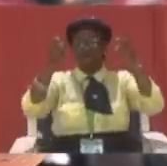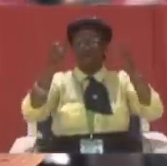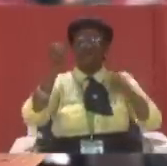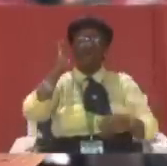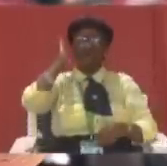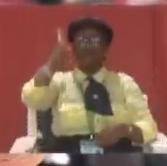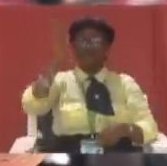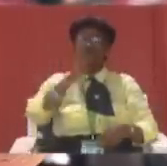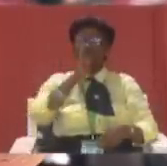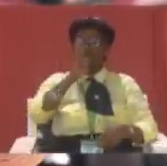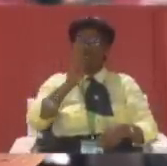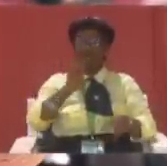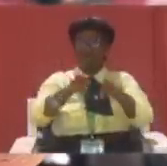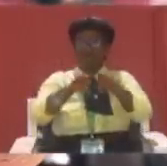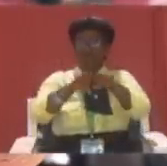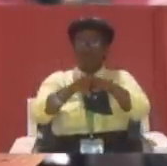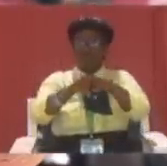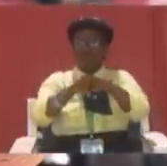Open Doors.